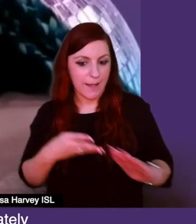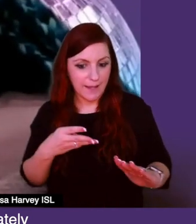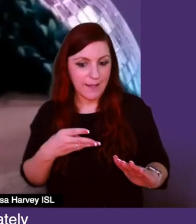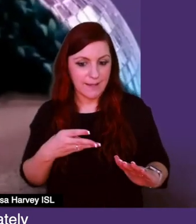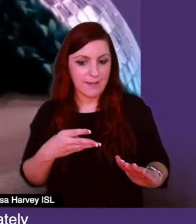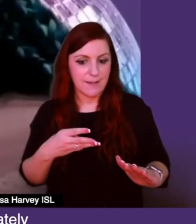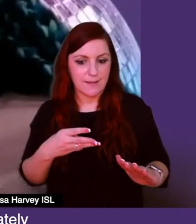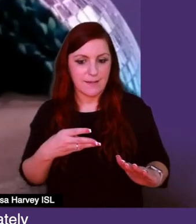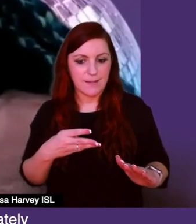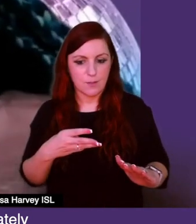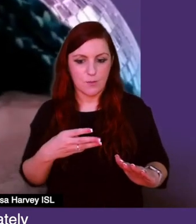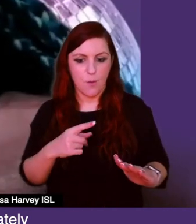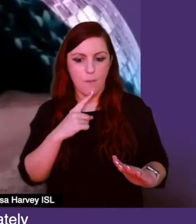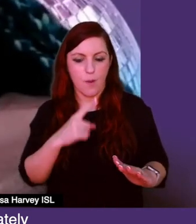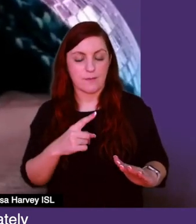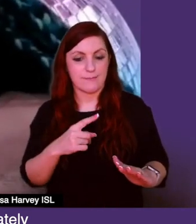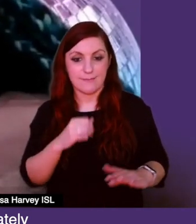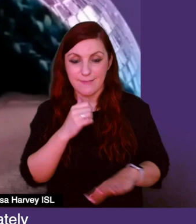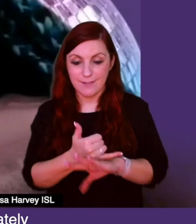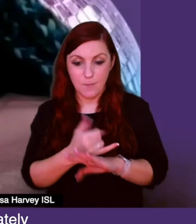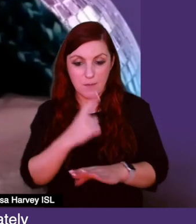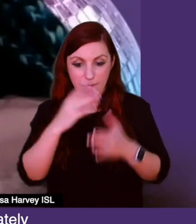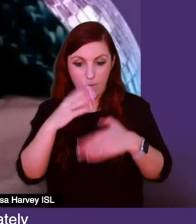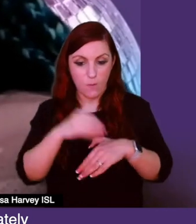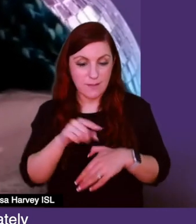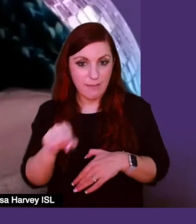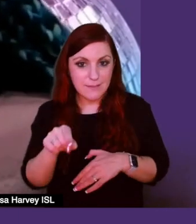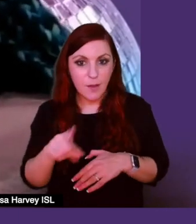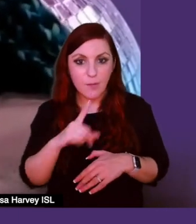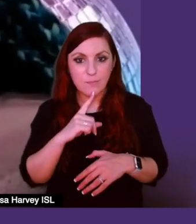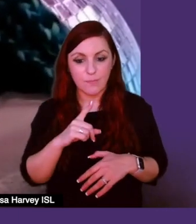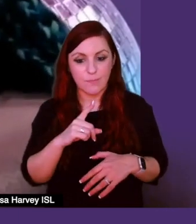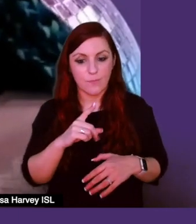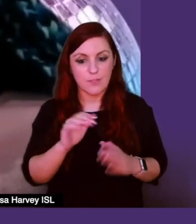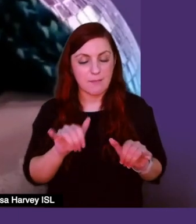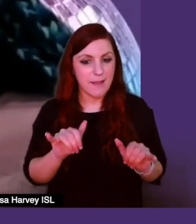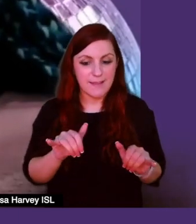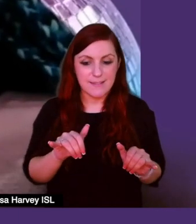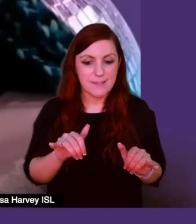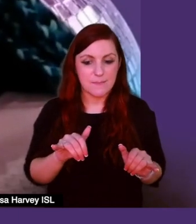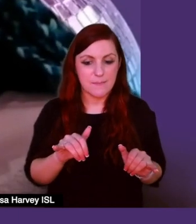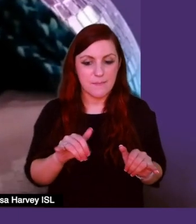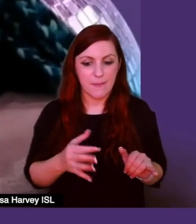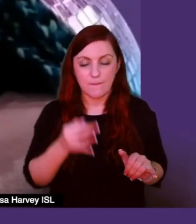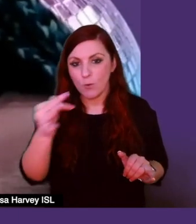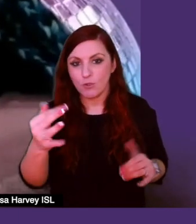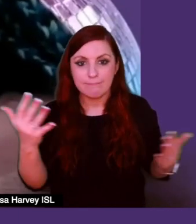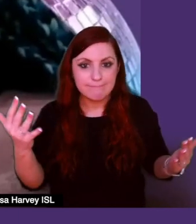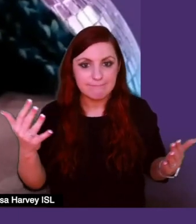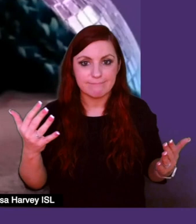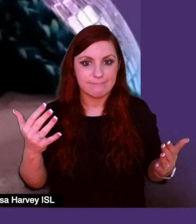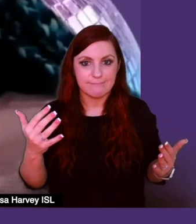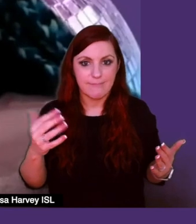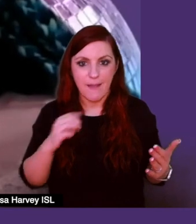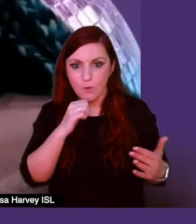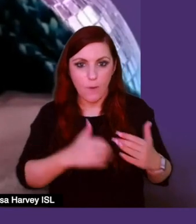unwell. So I had to go to hospital, so I couldn't make it. But yeah, in the future, I could